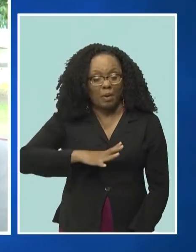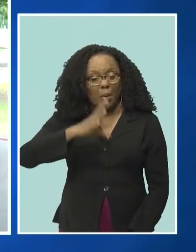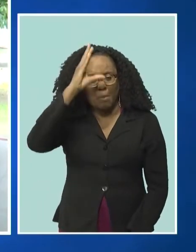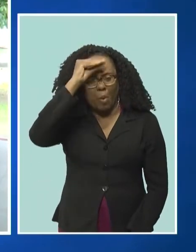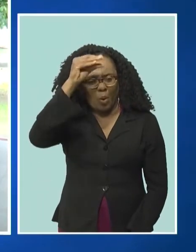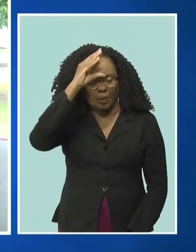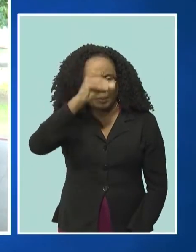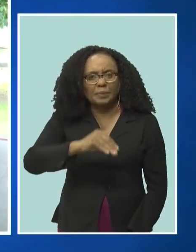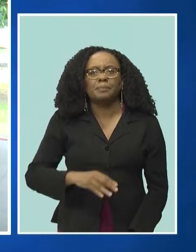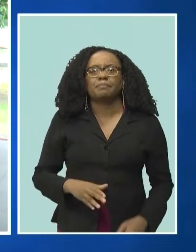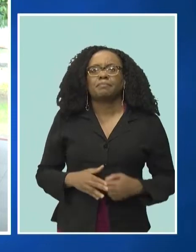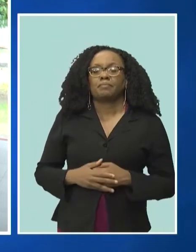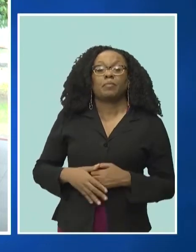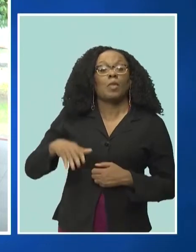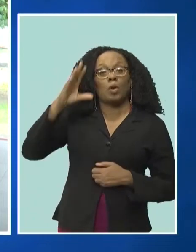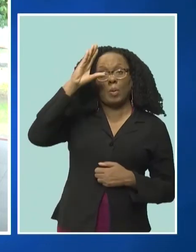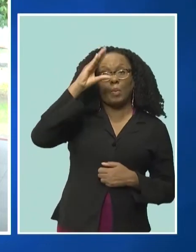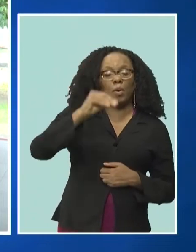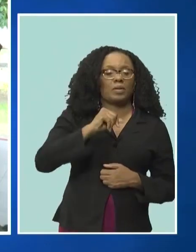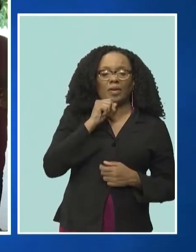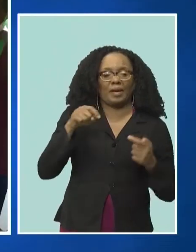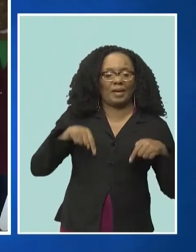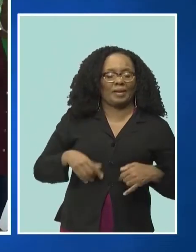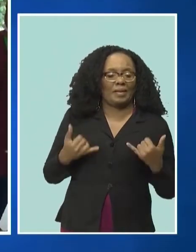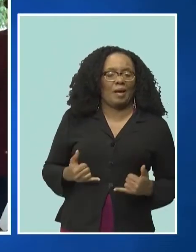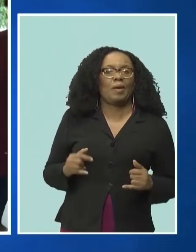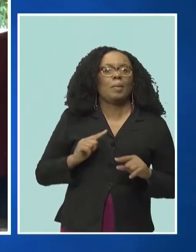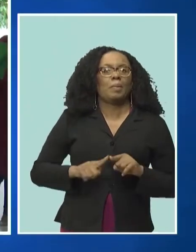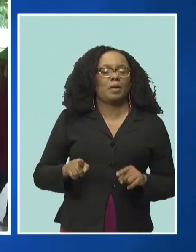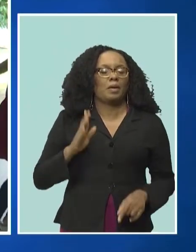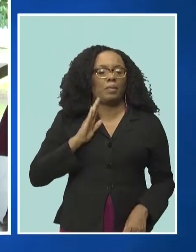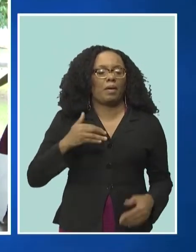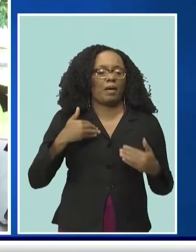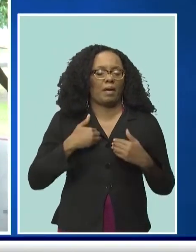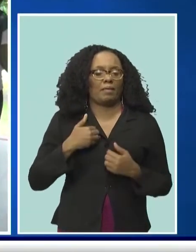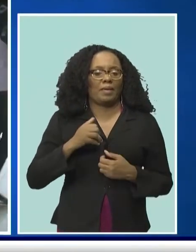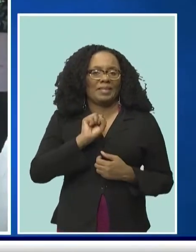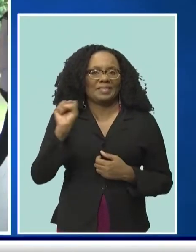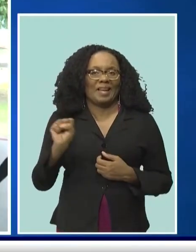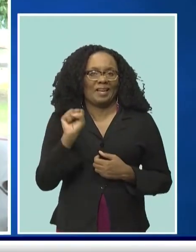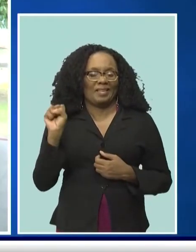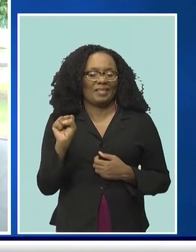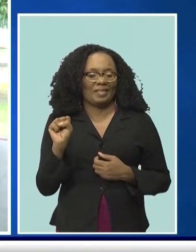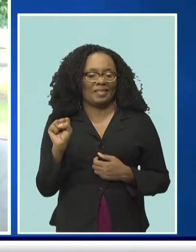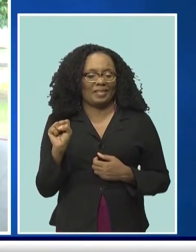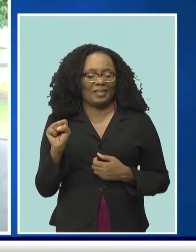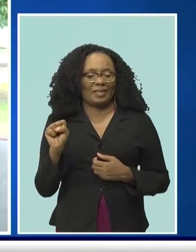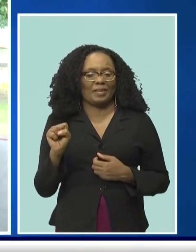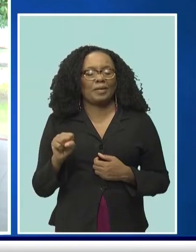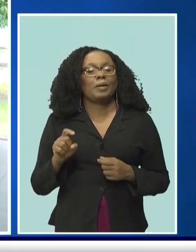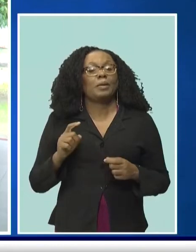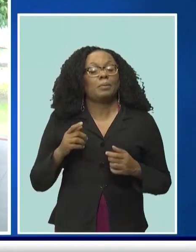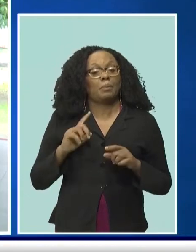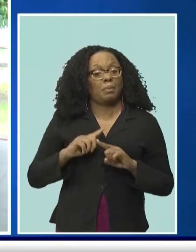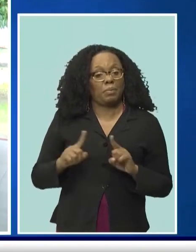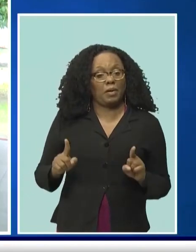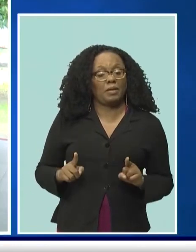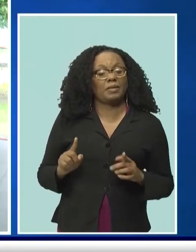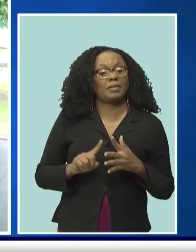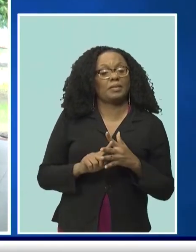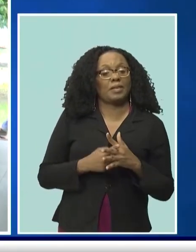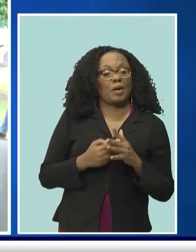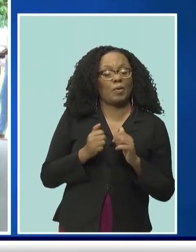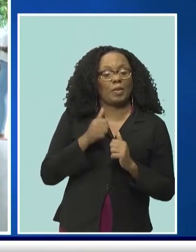program, which is barbering. They're not here today. We will have a Saturday for the boys. This is our first Saturday, so we started with the girls, and we are